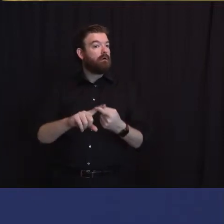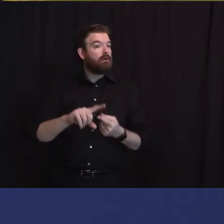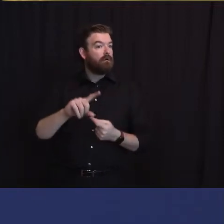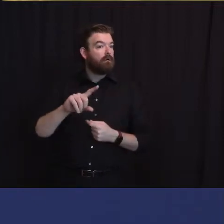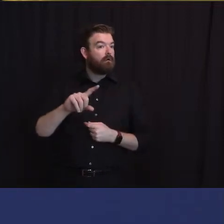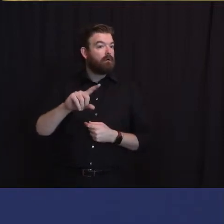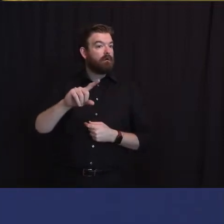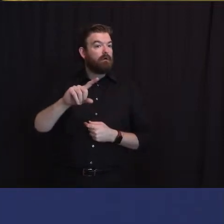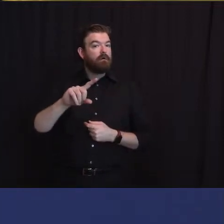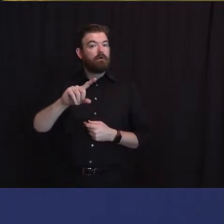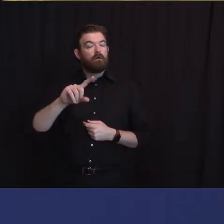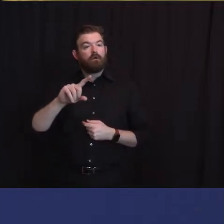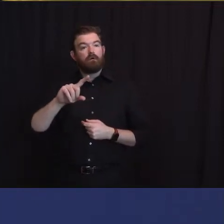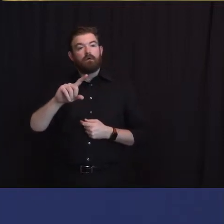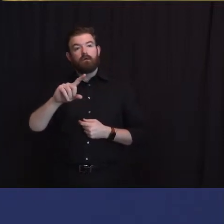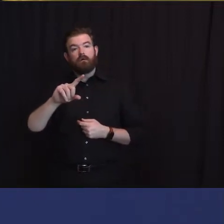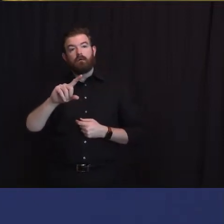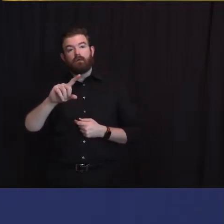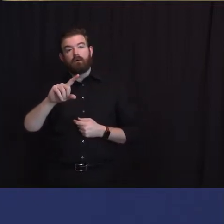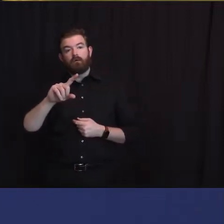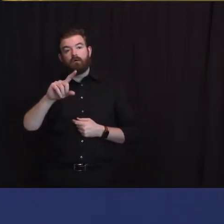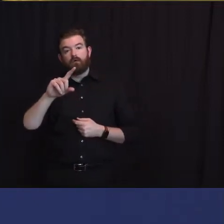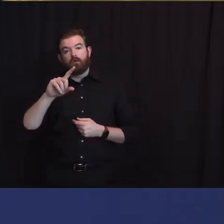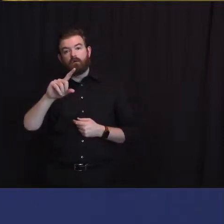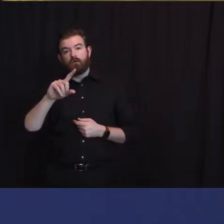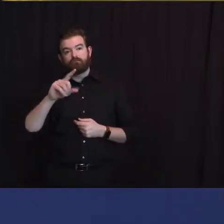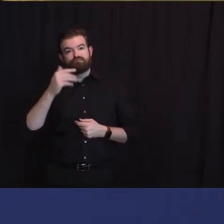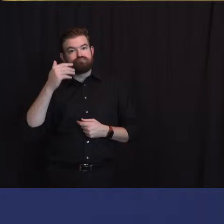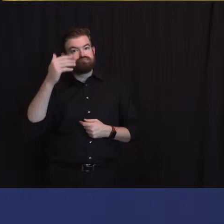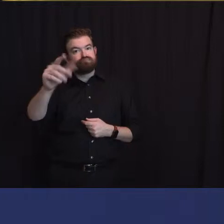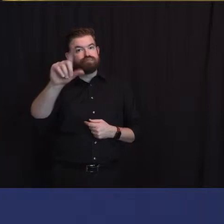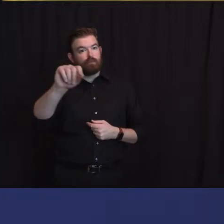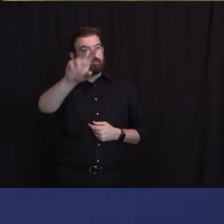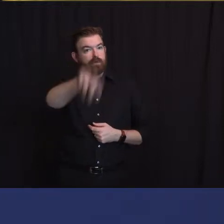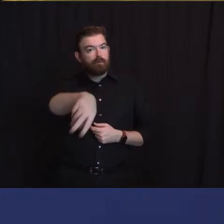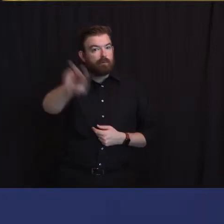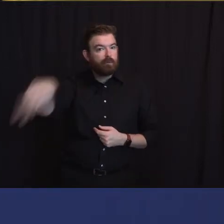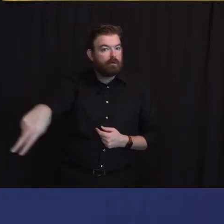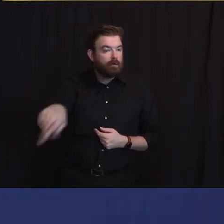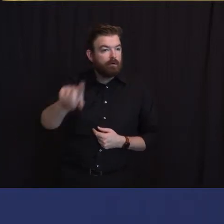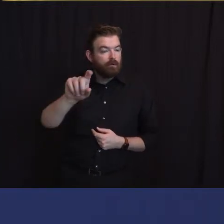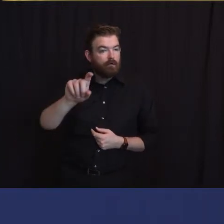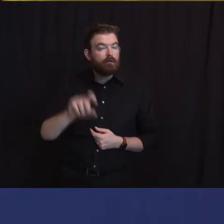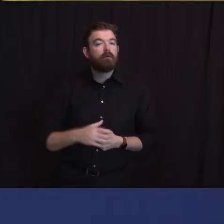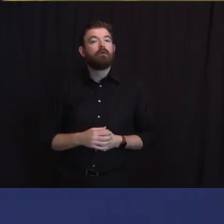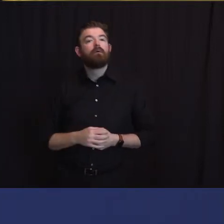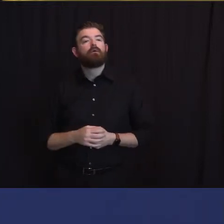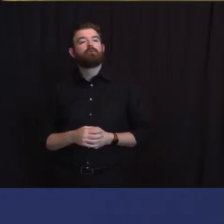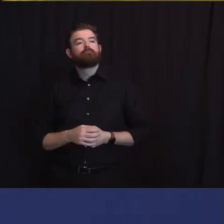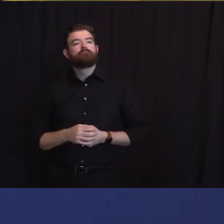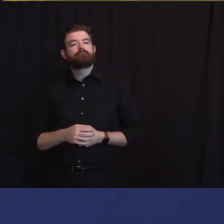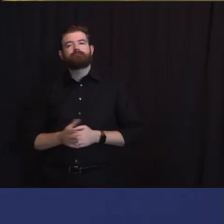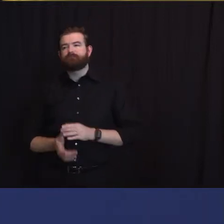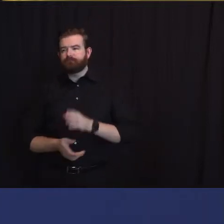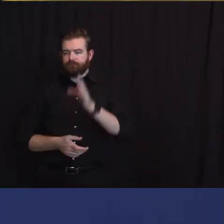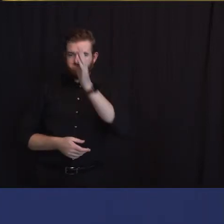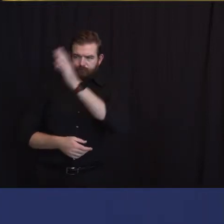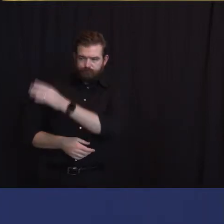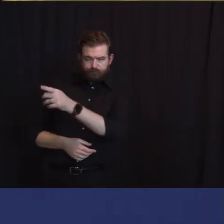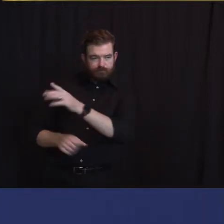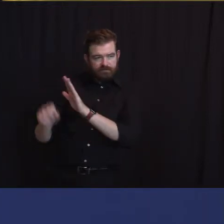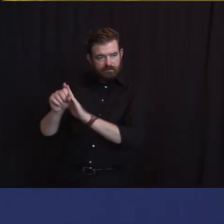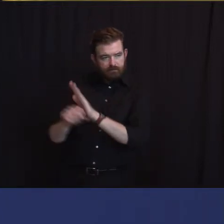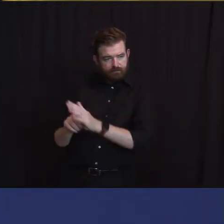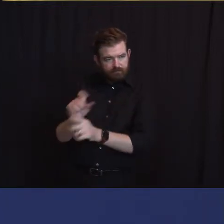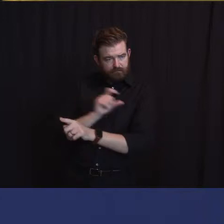inside schools? For Colonel Callahan, will you be enforcing EO violations at summer camps? Is Trooper Johnson going to tell little Timmy to put